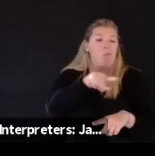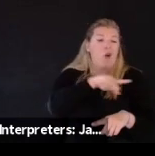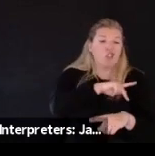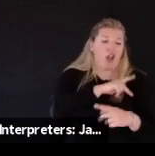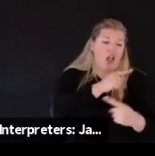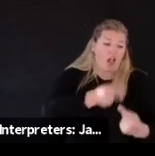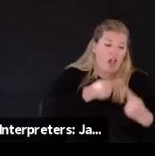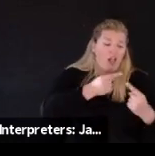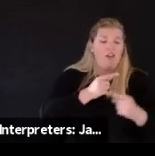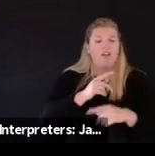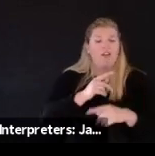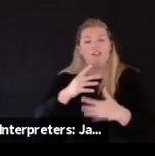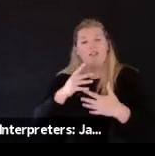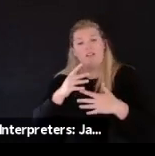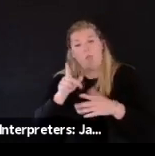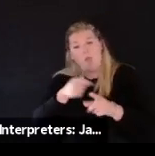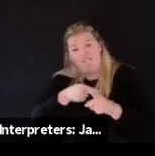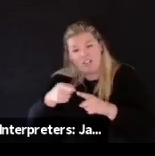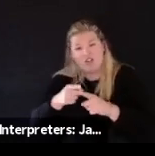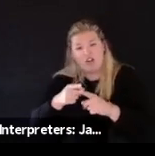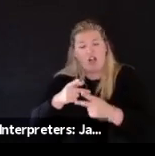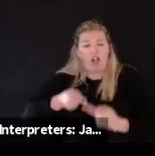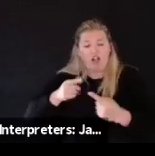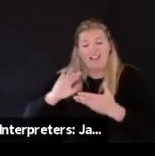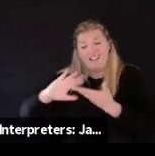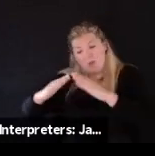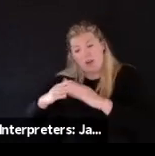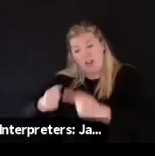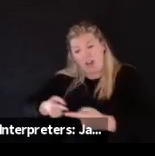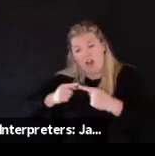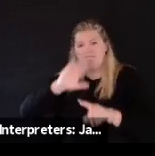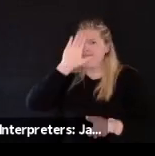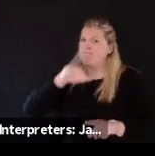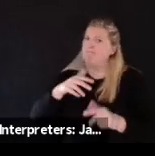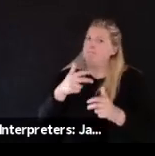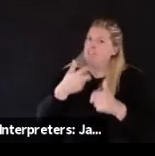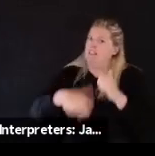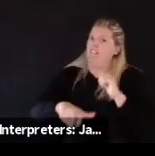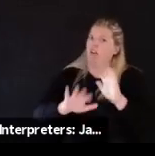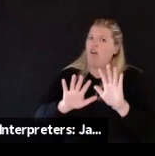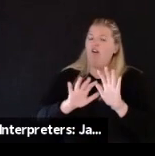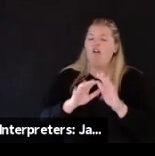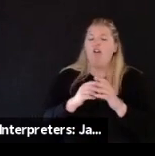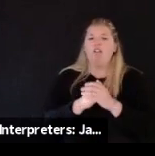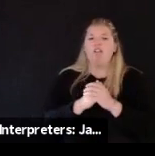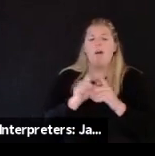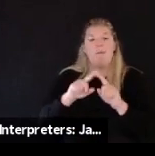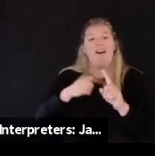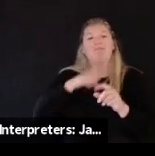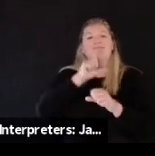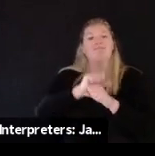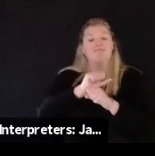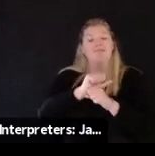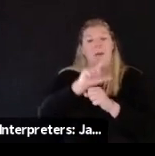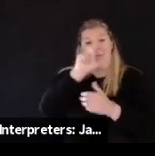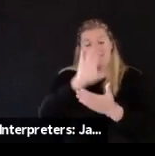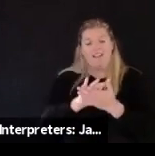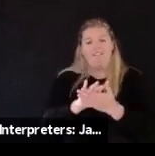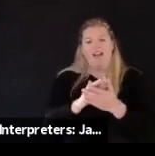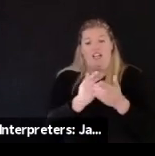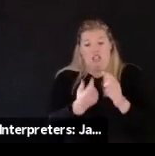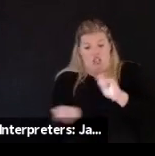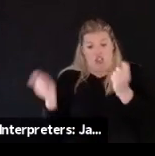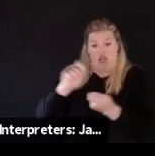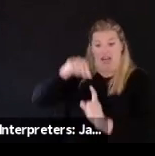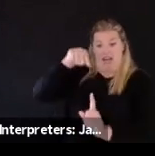community level. It is difficult and it is hard, but I truly believe that change is coming, and that